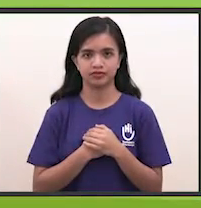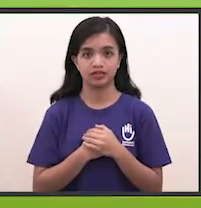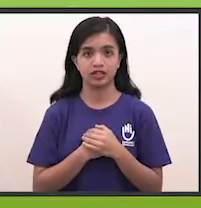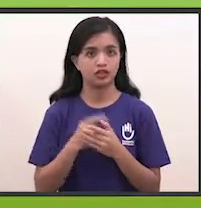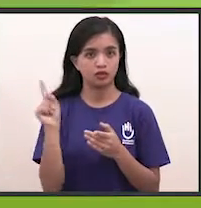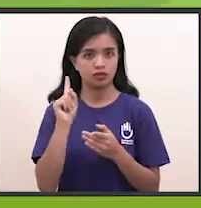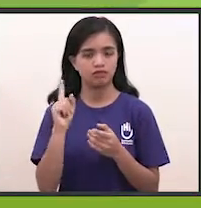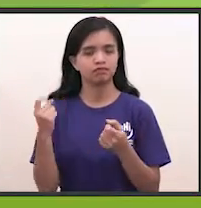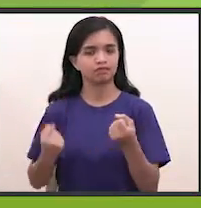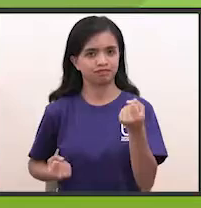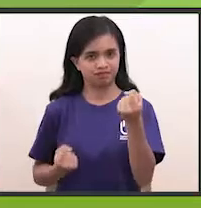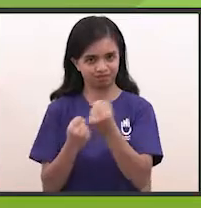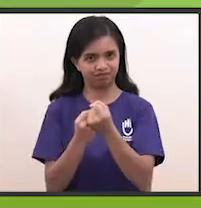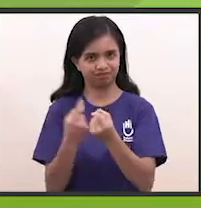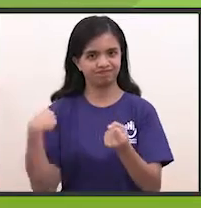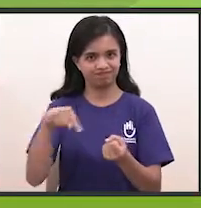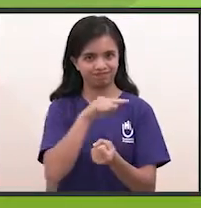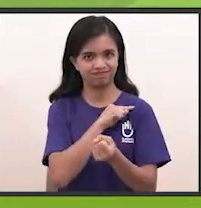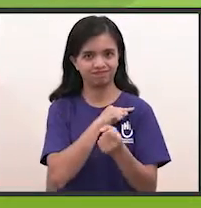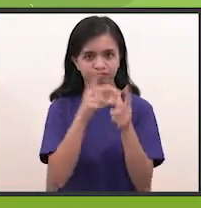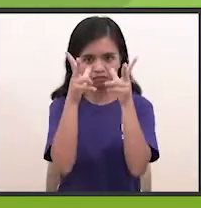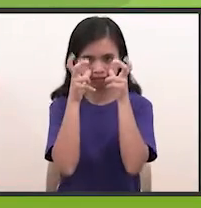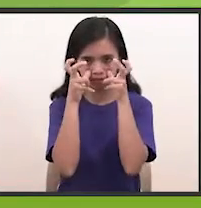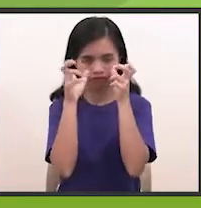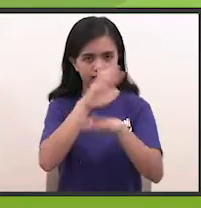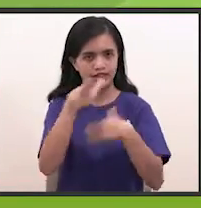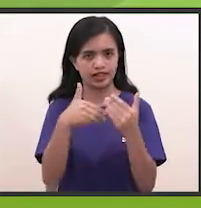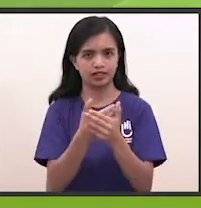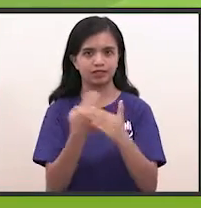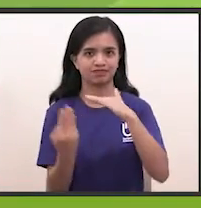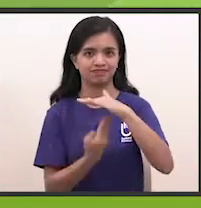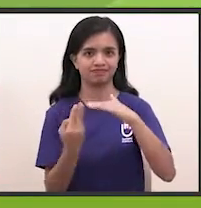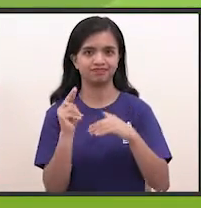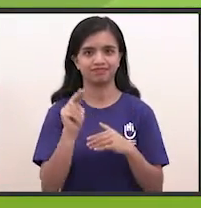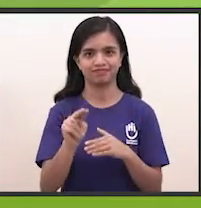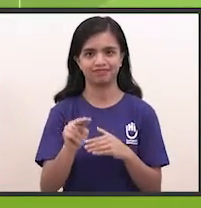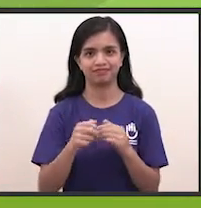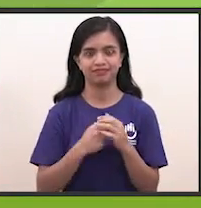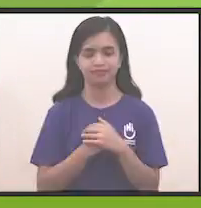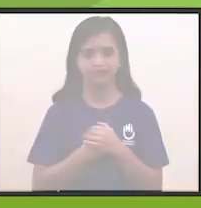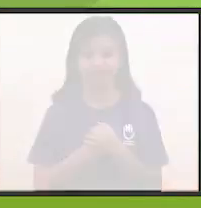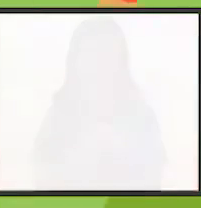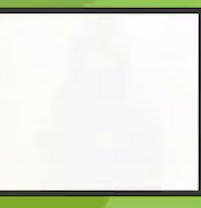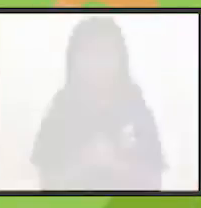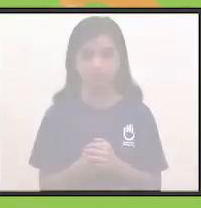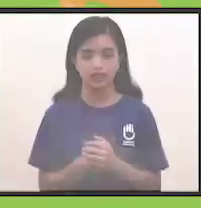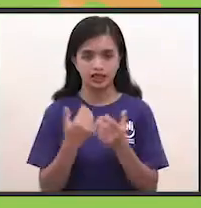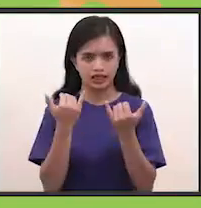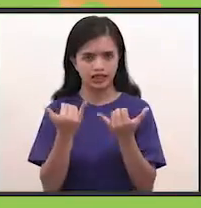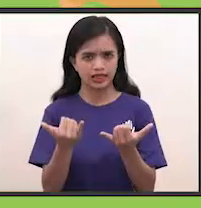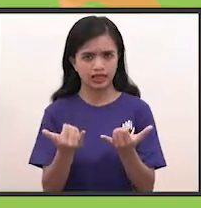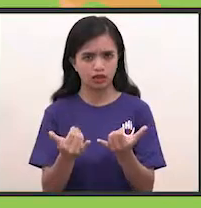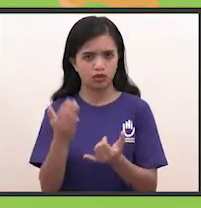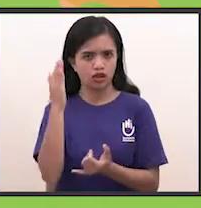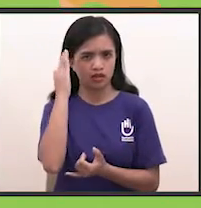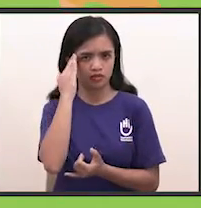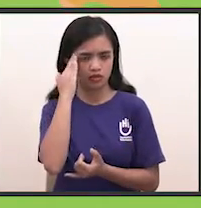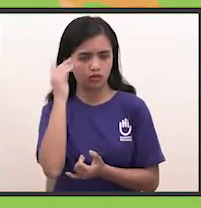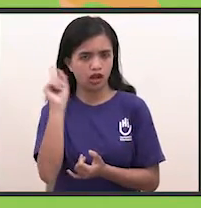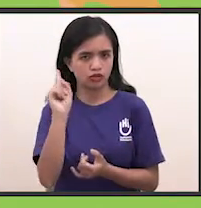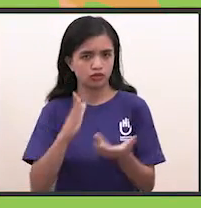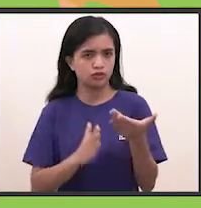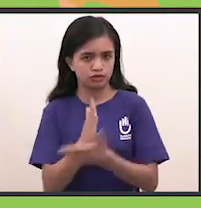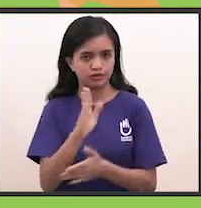And we will give our support and attention to all of your basic needs. Let us study your rights